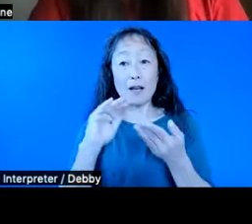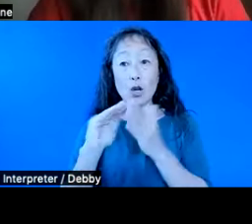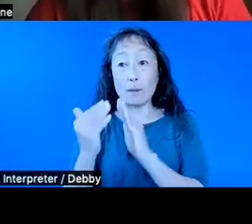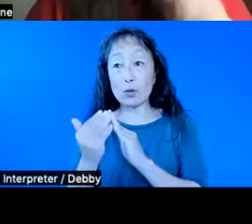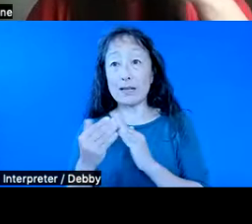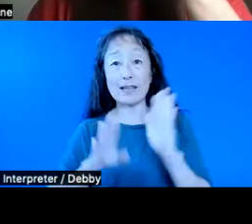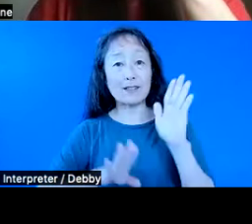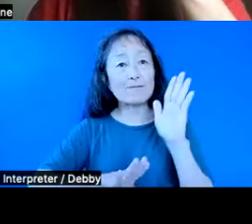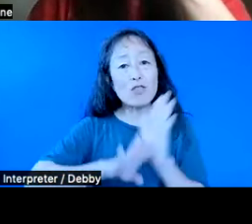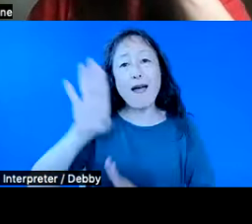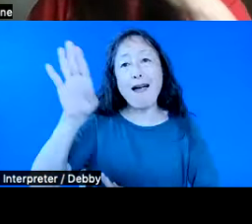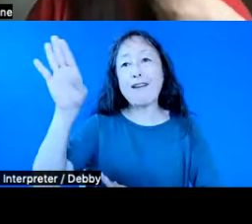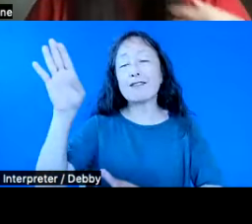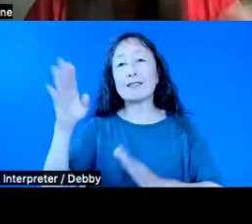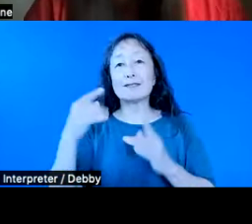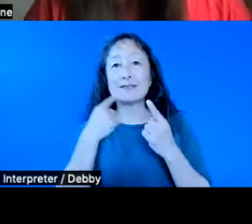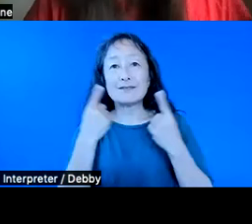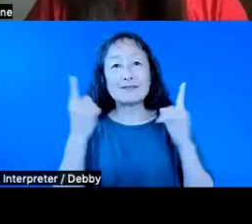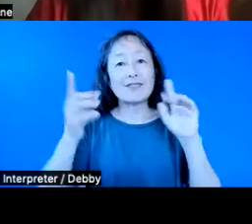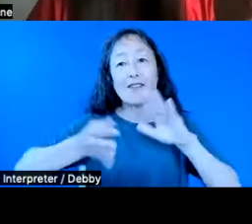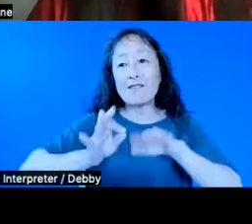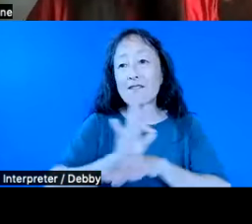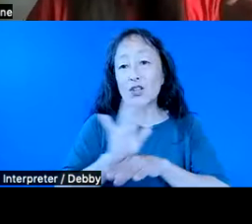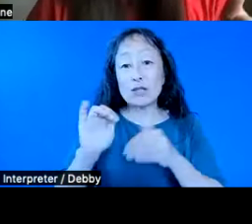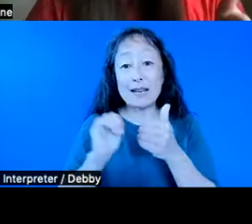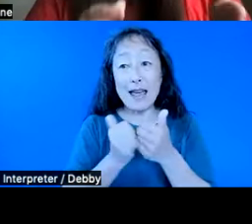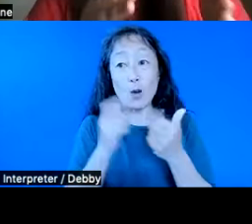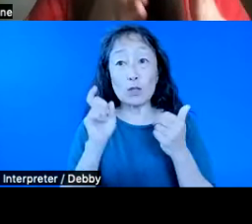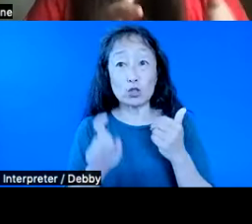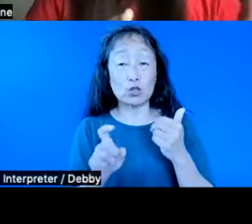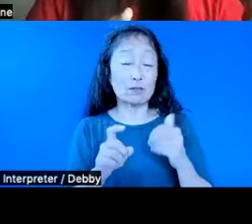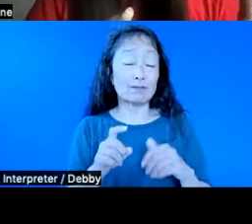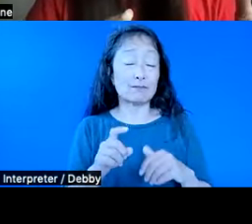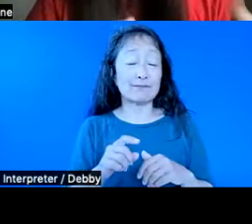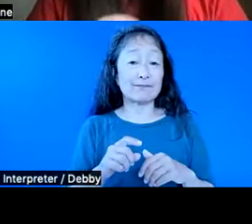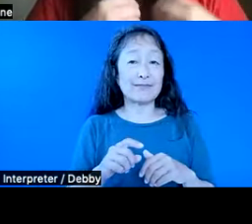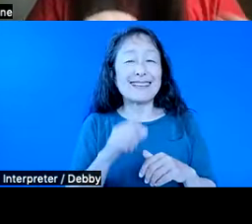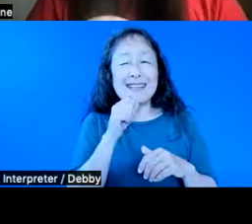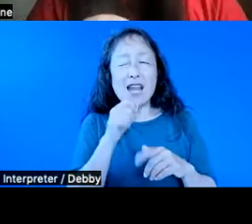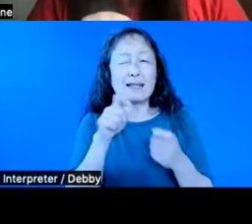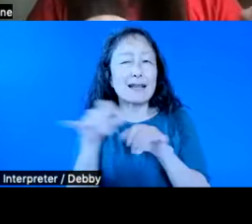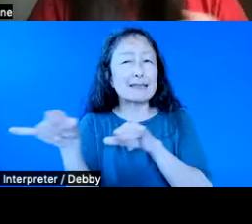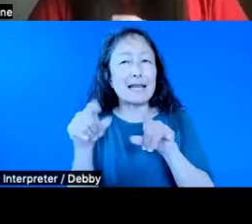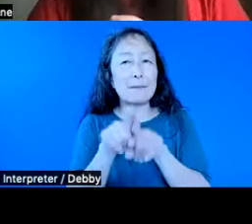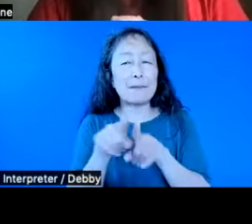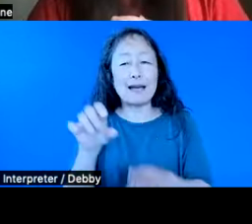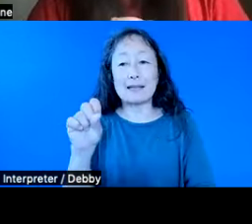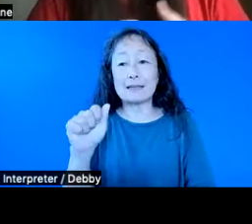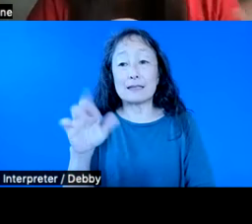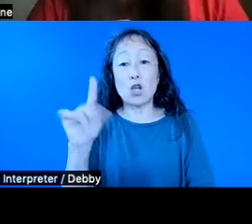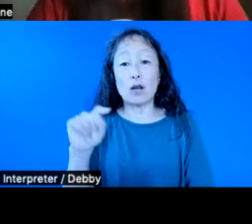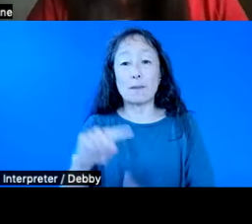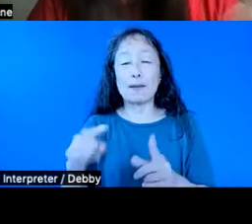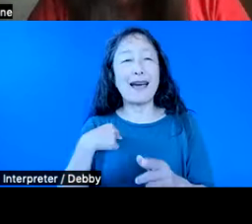should. And I think that, well, that's not completely translatable, you know, to a SART. The first time I heard that, it was from